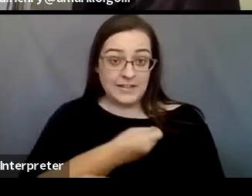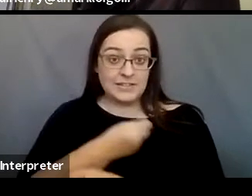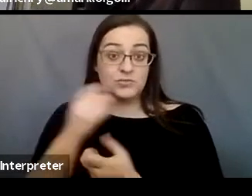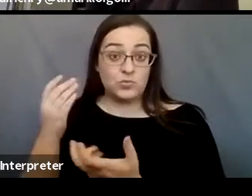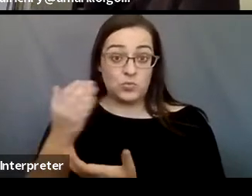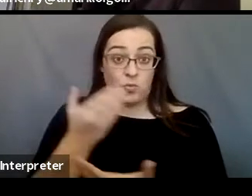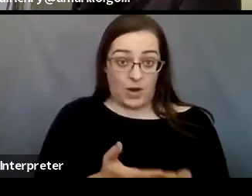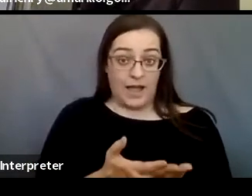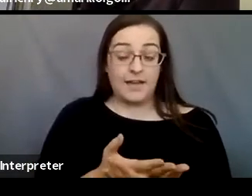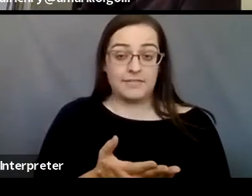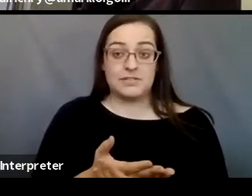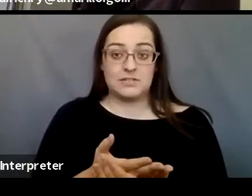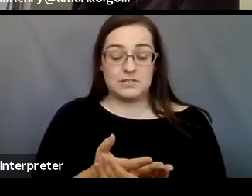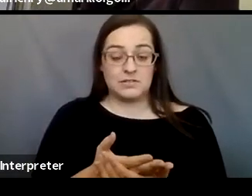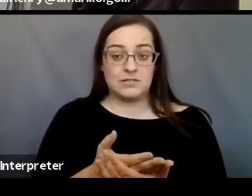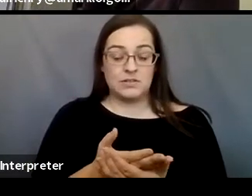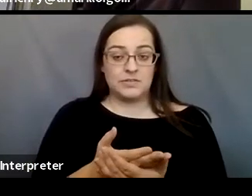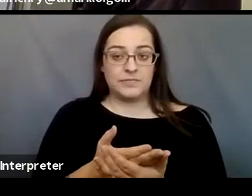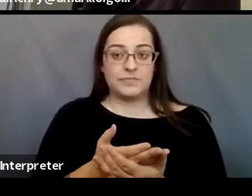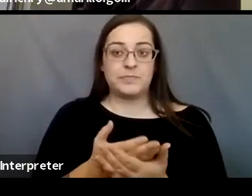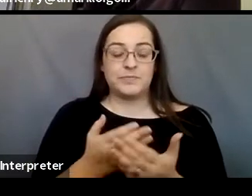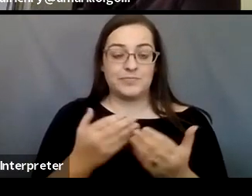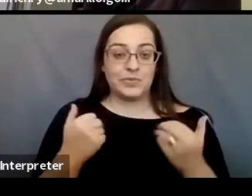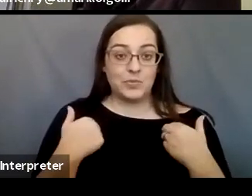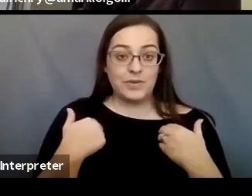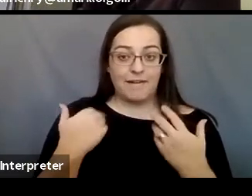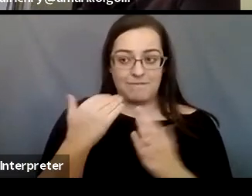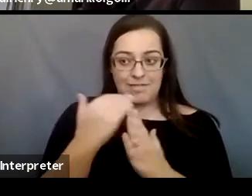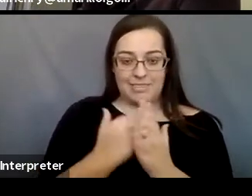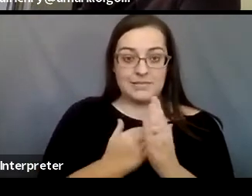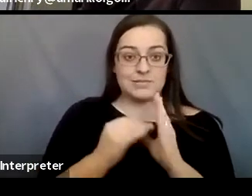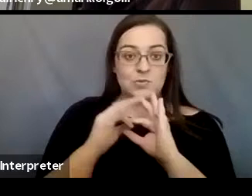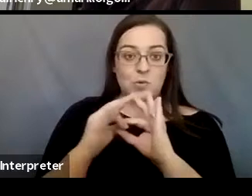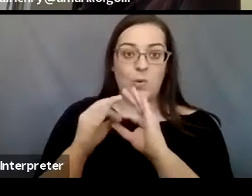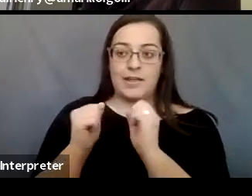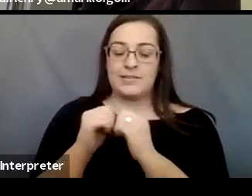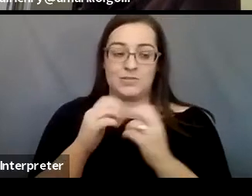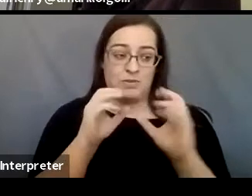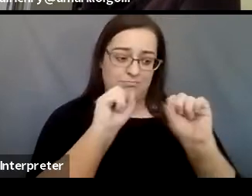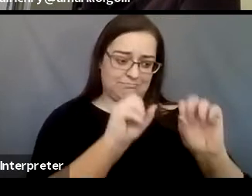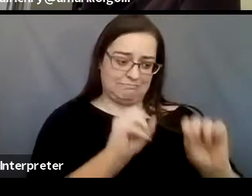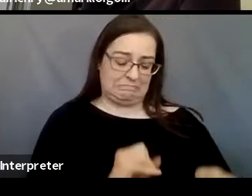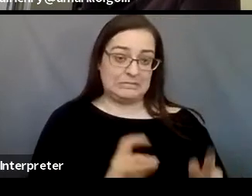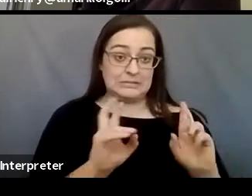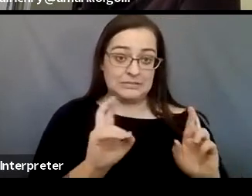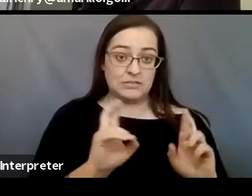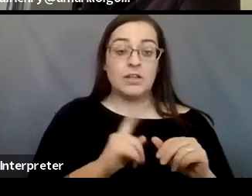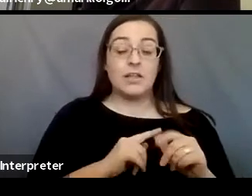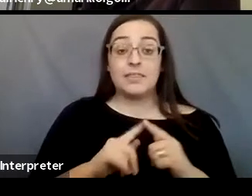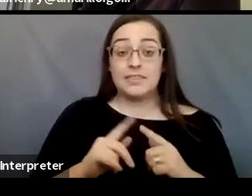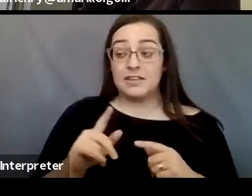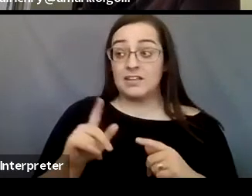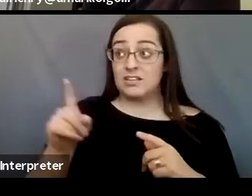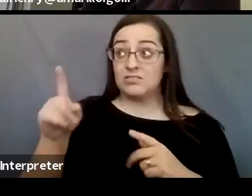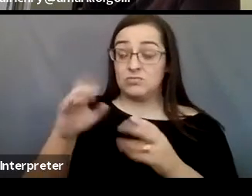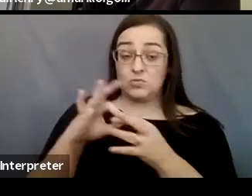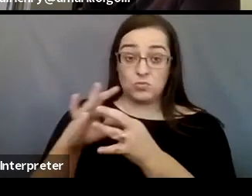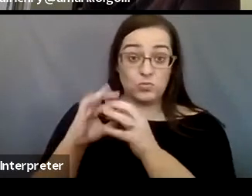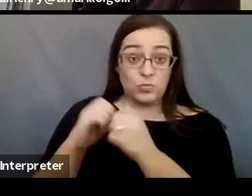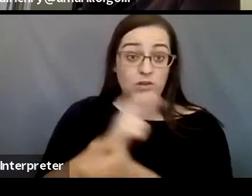soon as we get this, tech gets the list and coordinates with that the hospital, that the vaccine is dispensed to